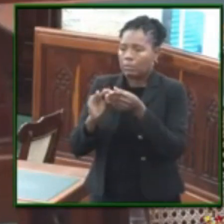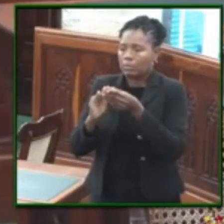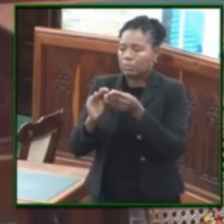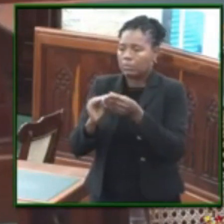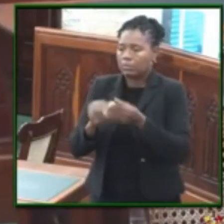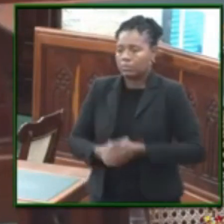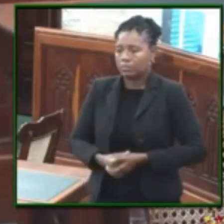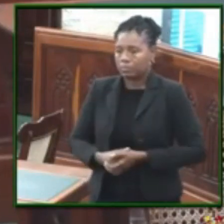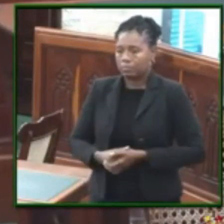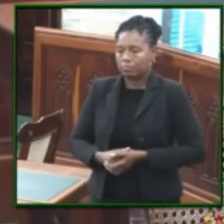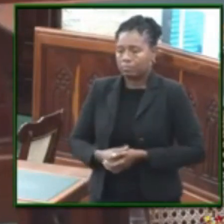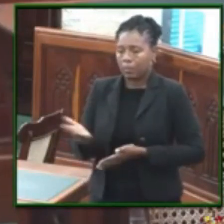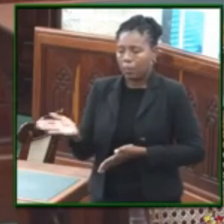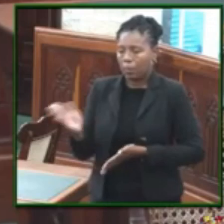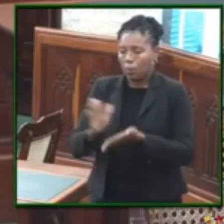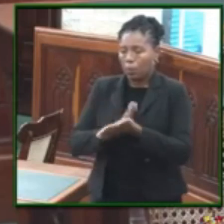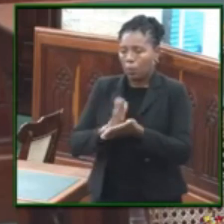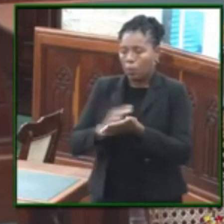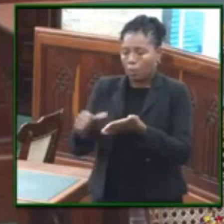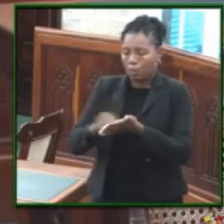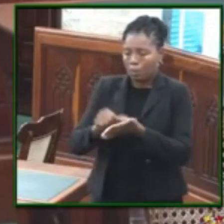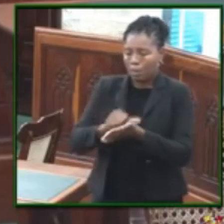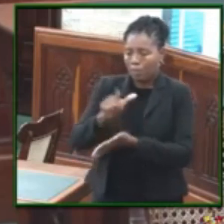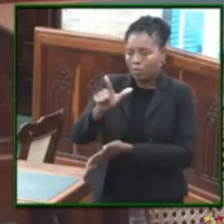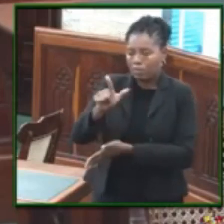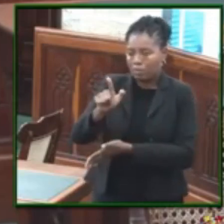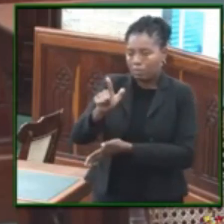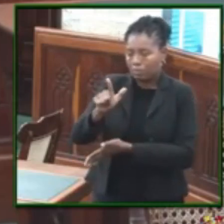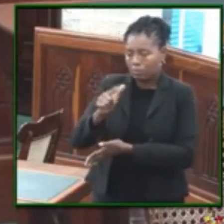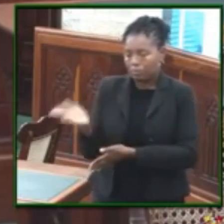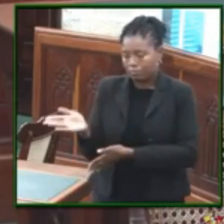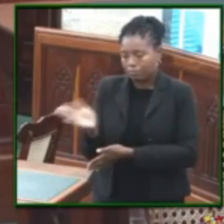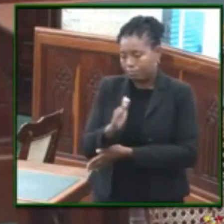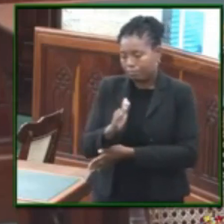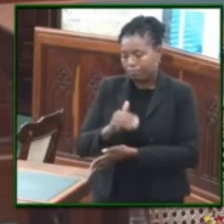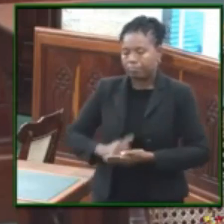I move to page 21 of your presentation, honourable member.